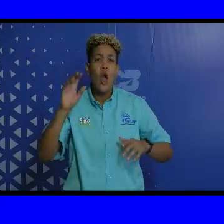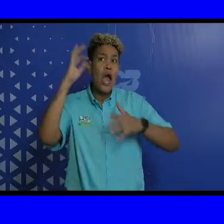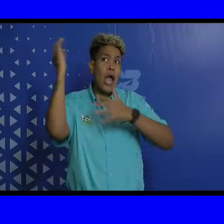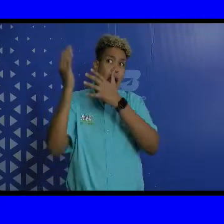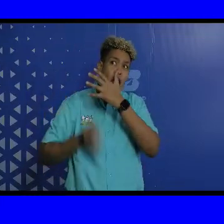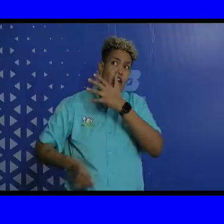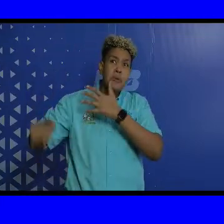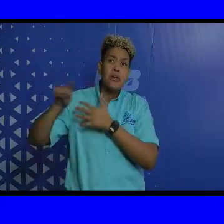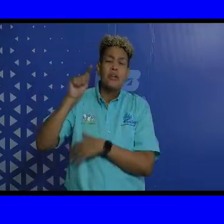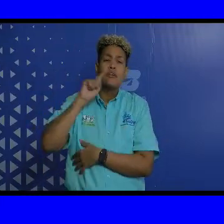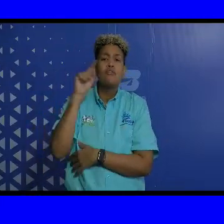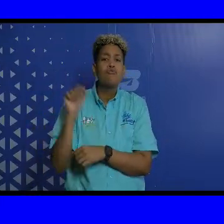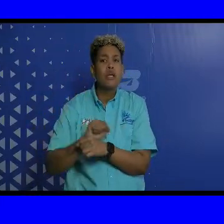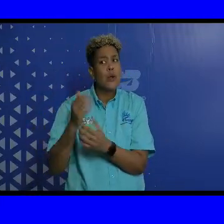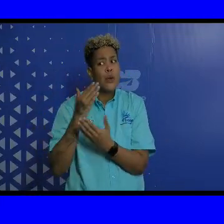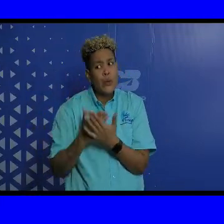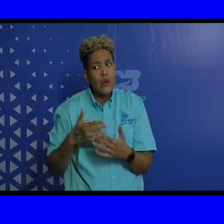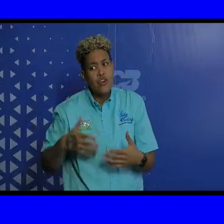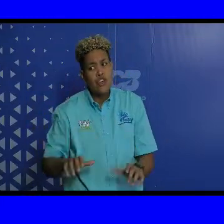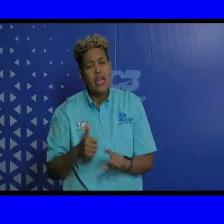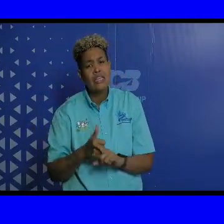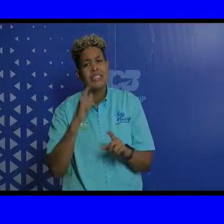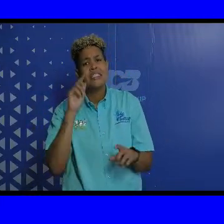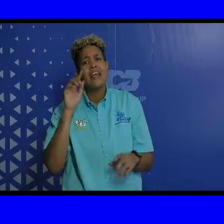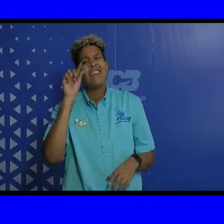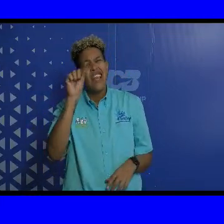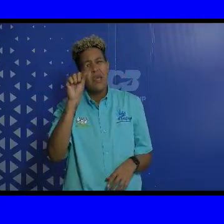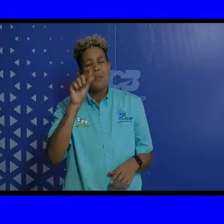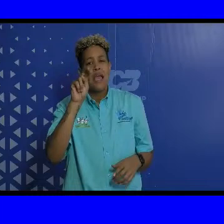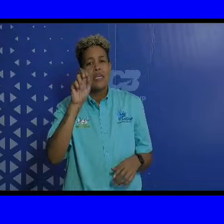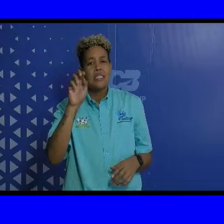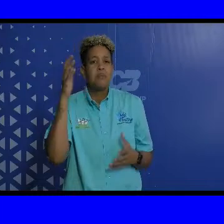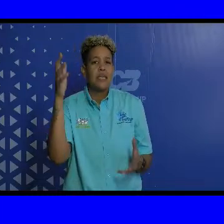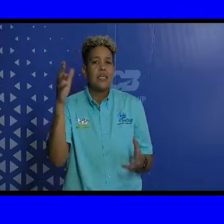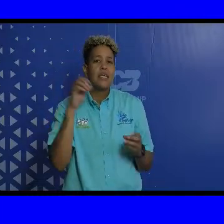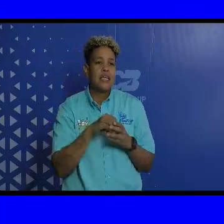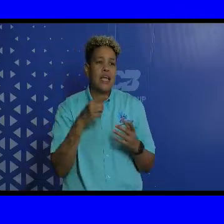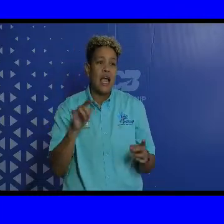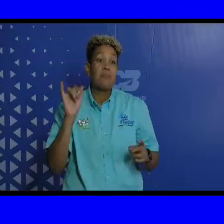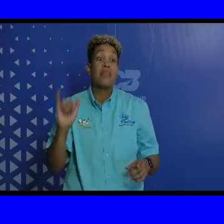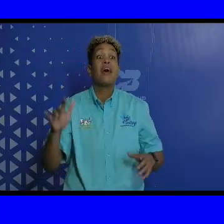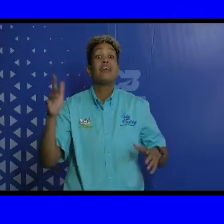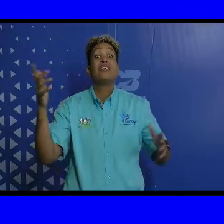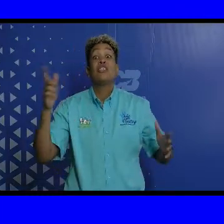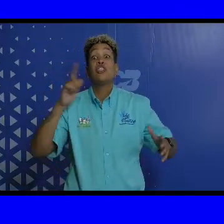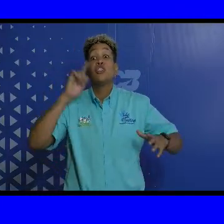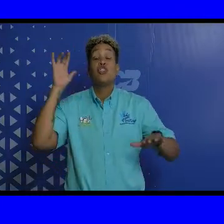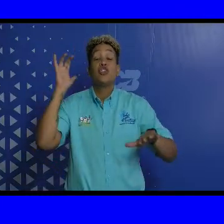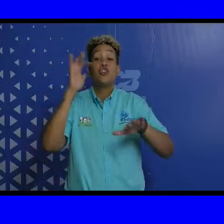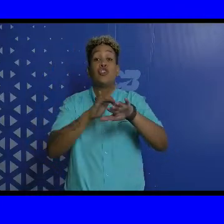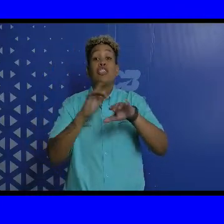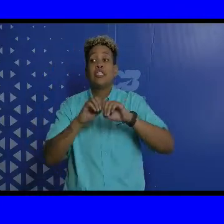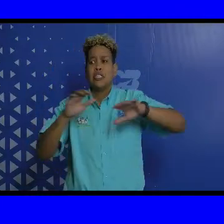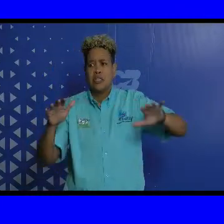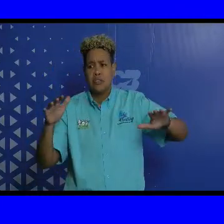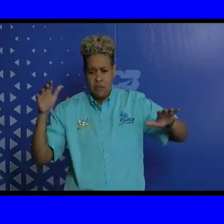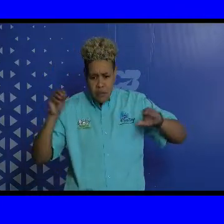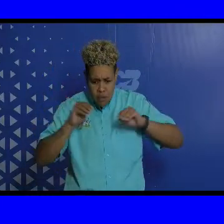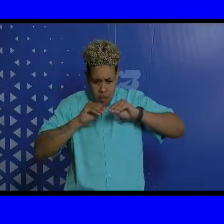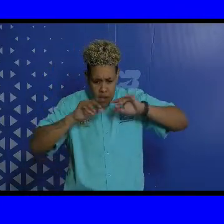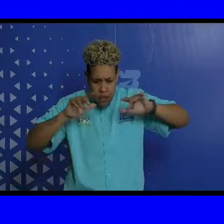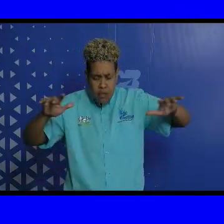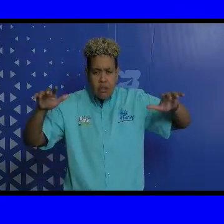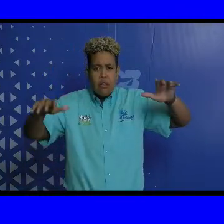Caribbean, there's a really good chance that there's a piece of NCB inside. And that's the reach, the breadth of the